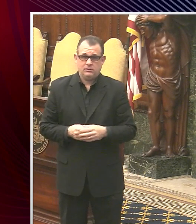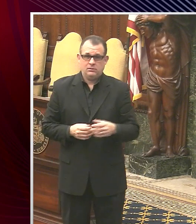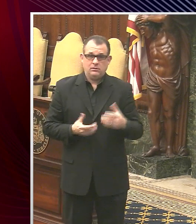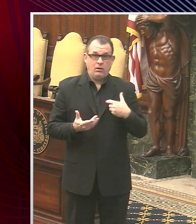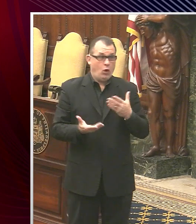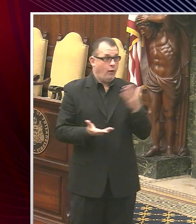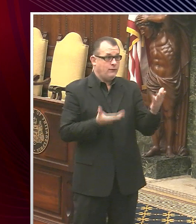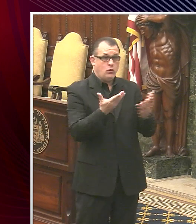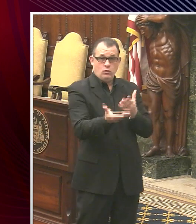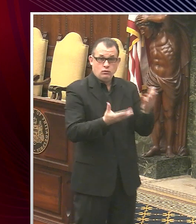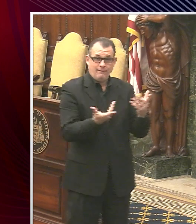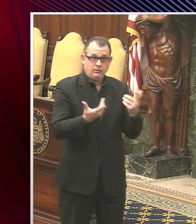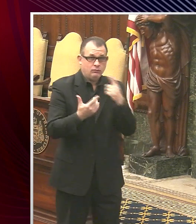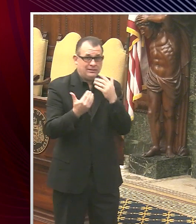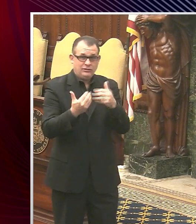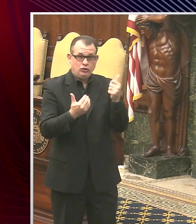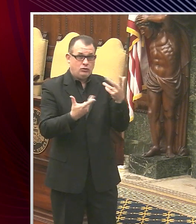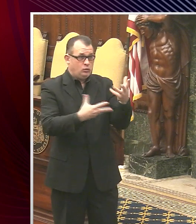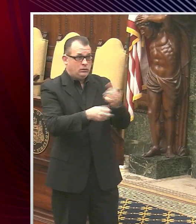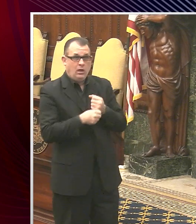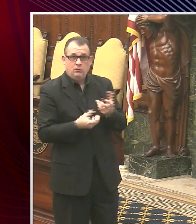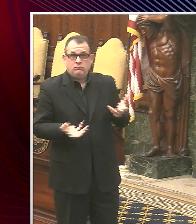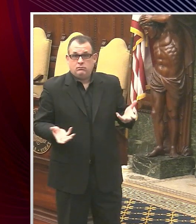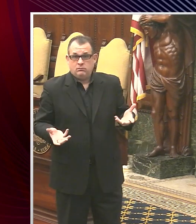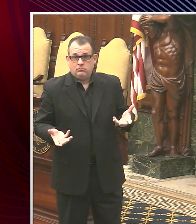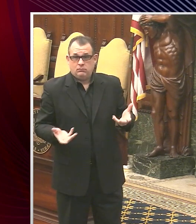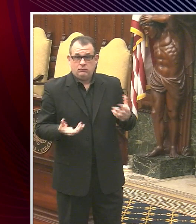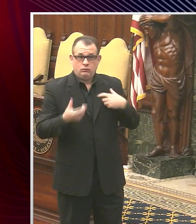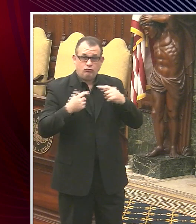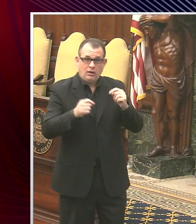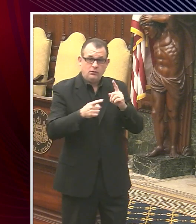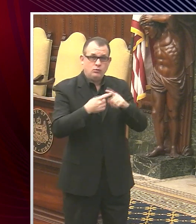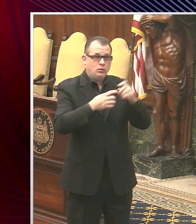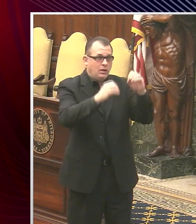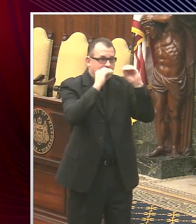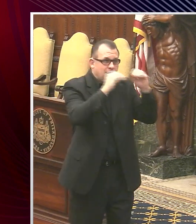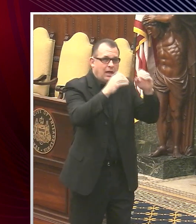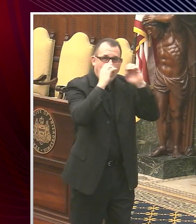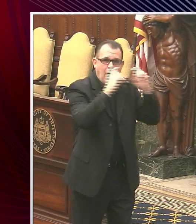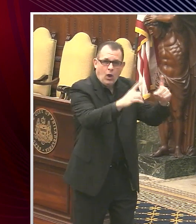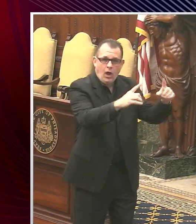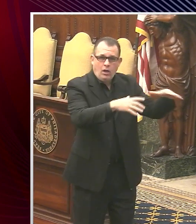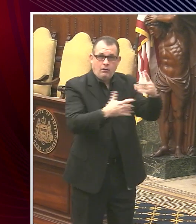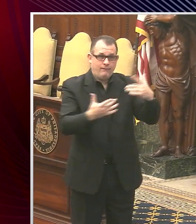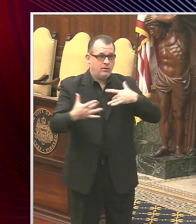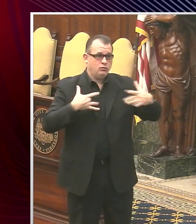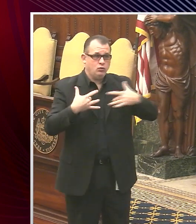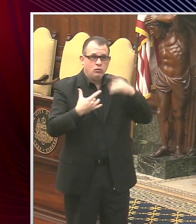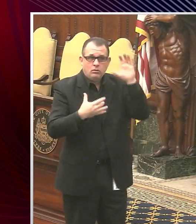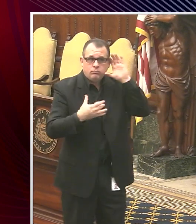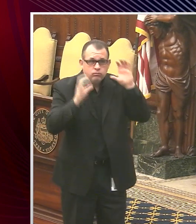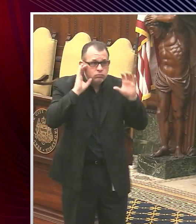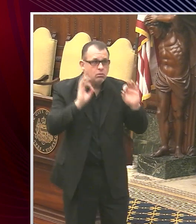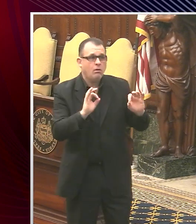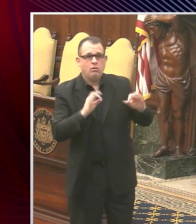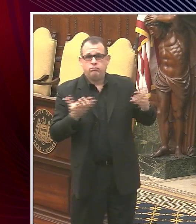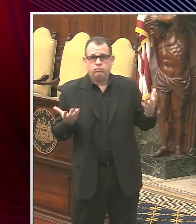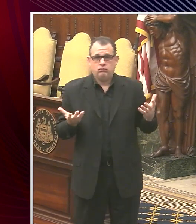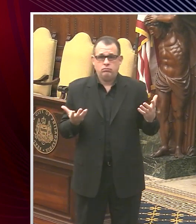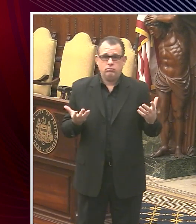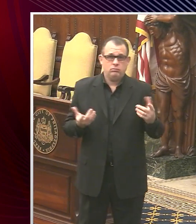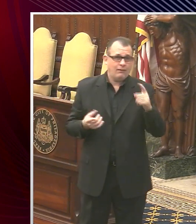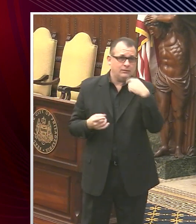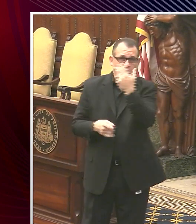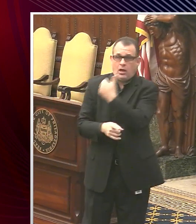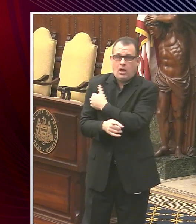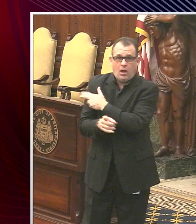people, make it easy for them to get it, and then to try to talk to them to address their concerns. And you said hospitals, you asked